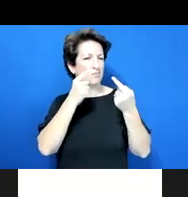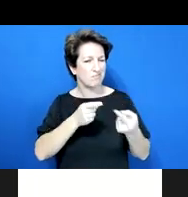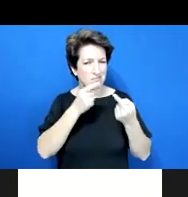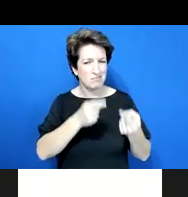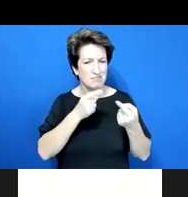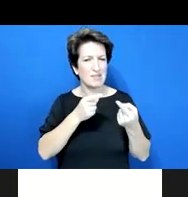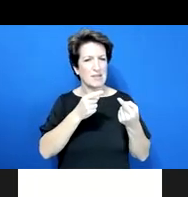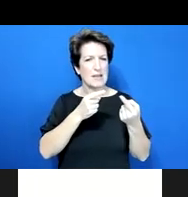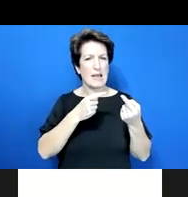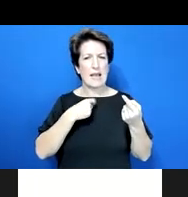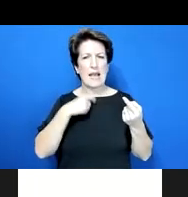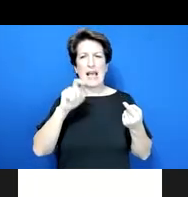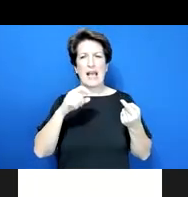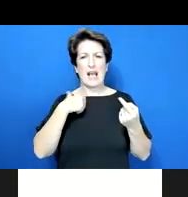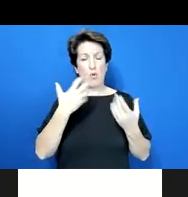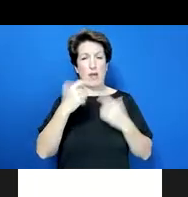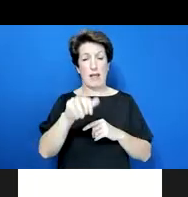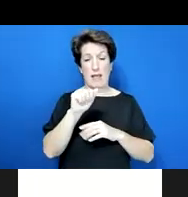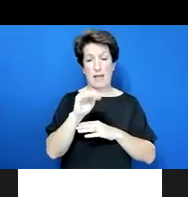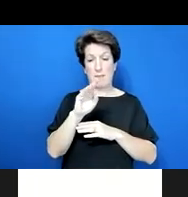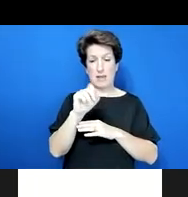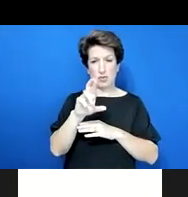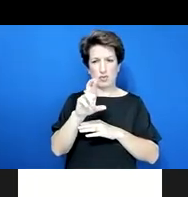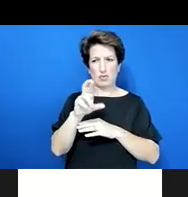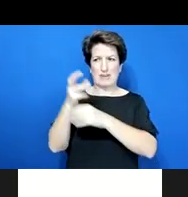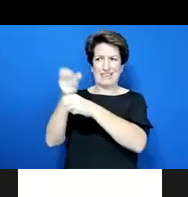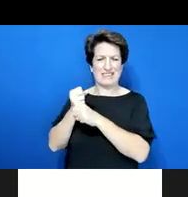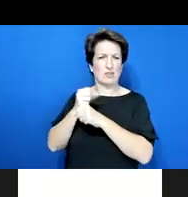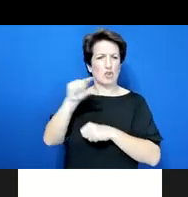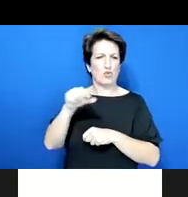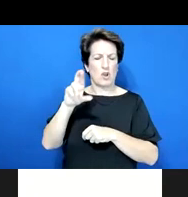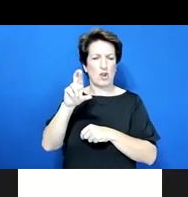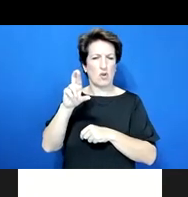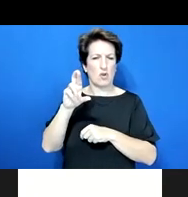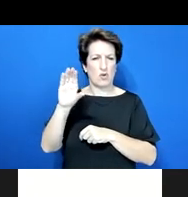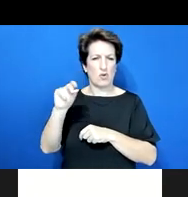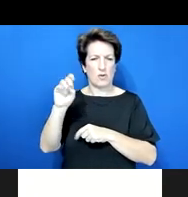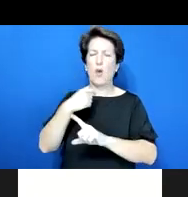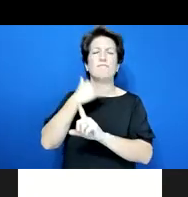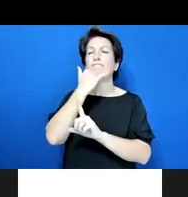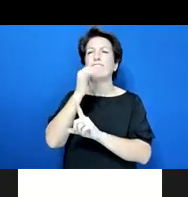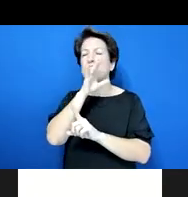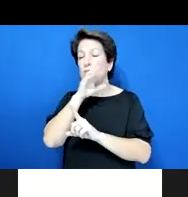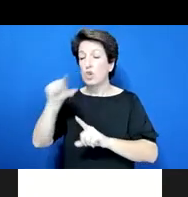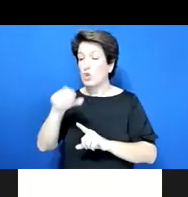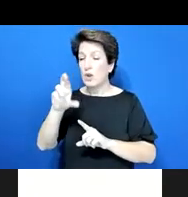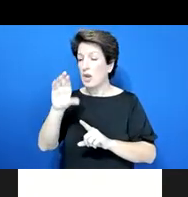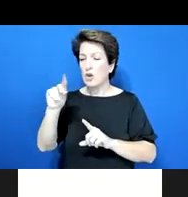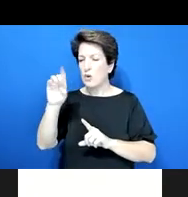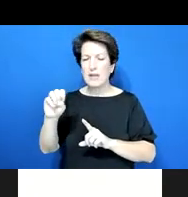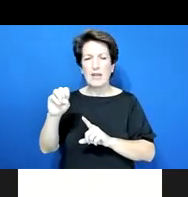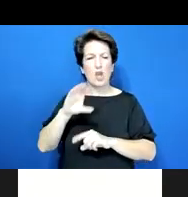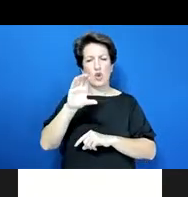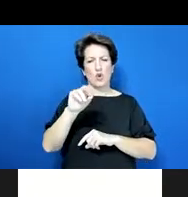an ambassador to get access to one of the QR codes, which would, or sorry, not the QR codes, but the COVID